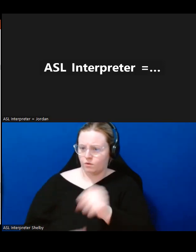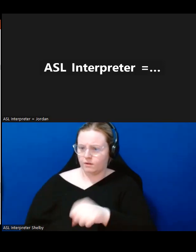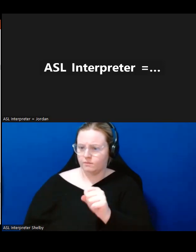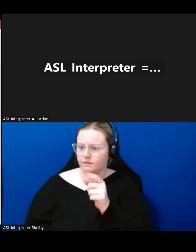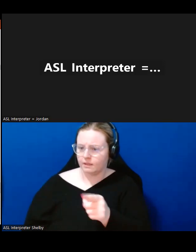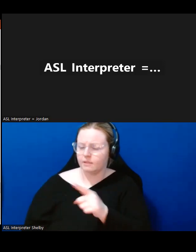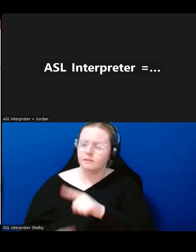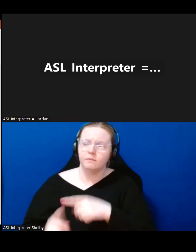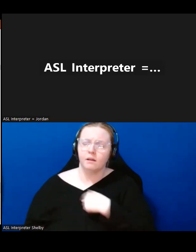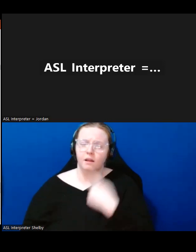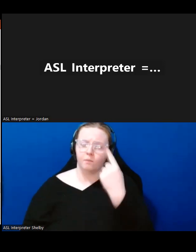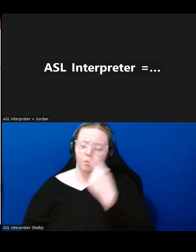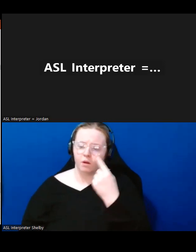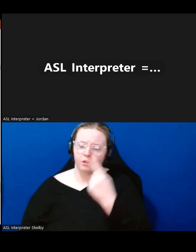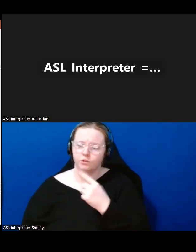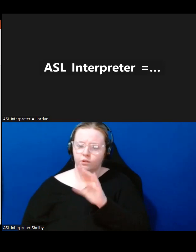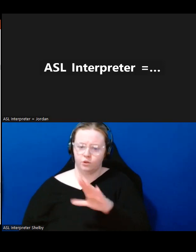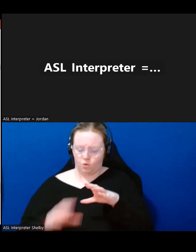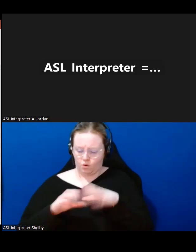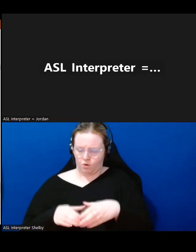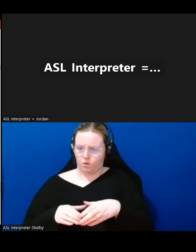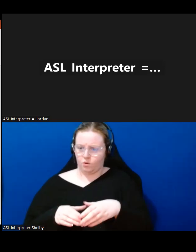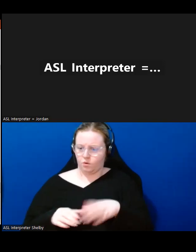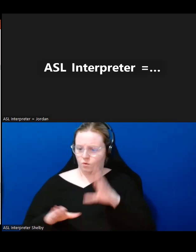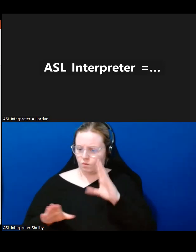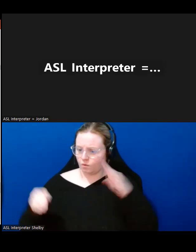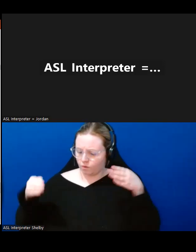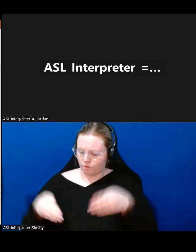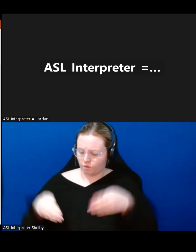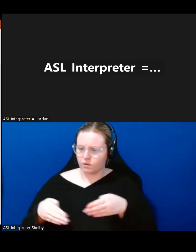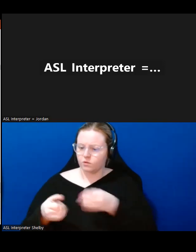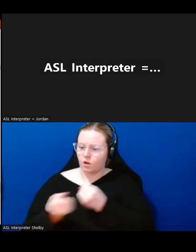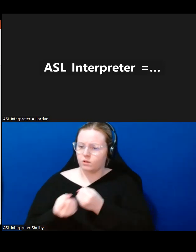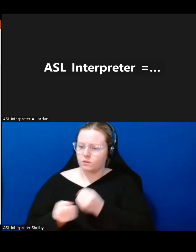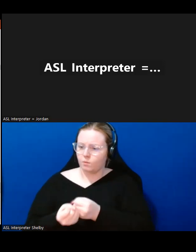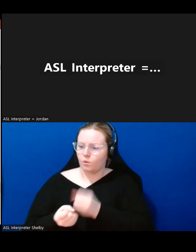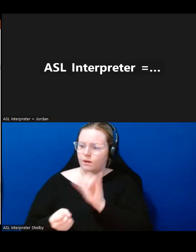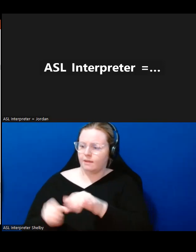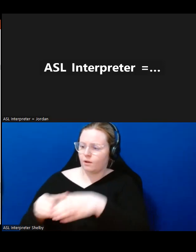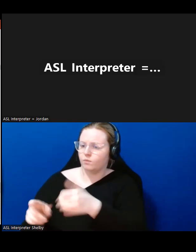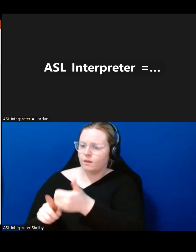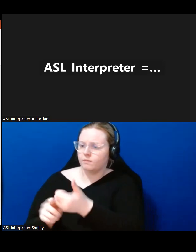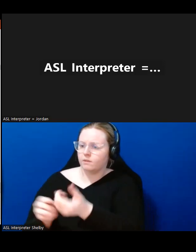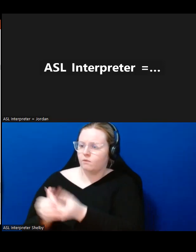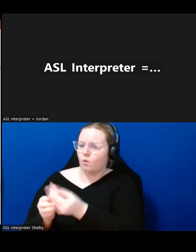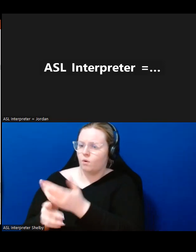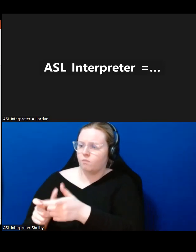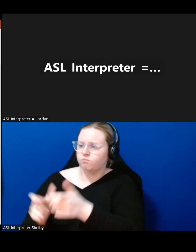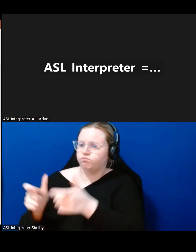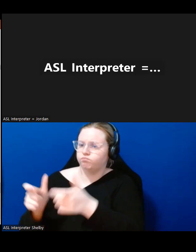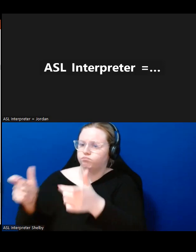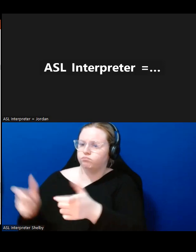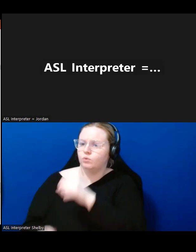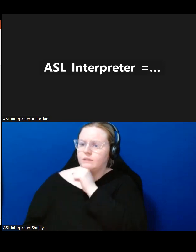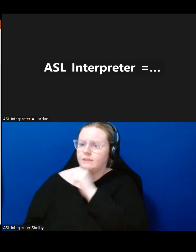focus, or does the coalition see a focus on supporting that growing demographic of seniors who, because of cost